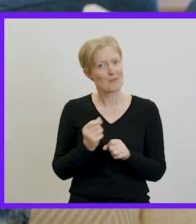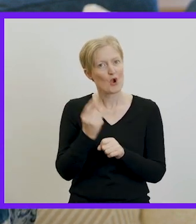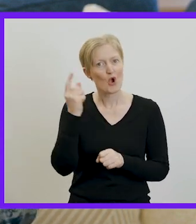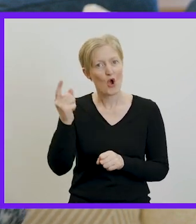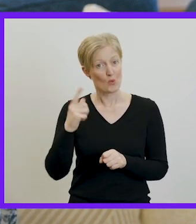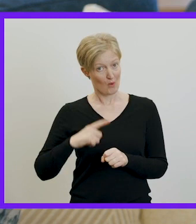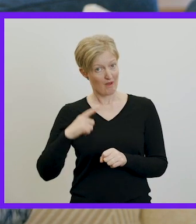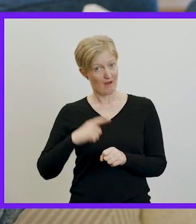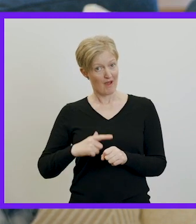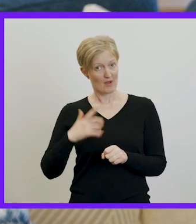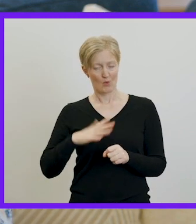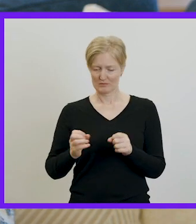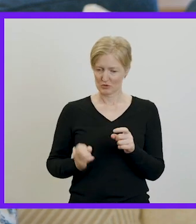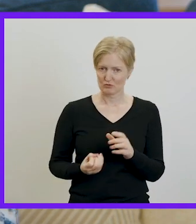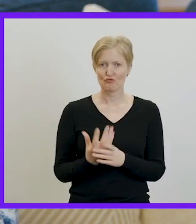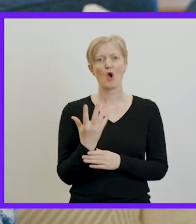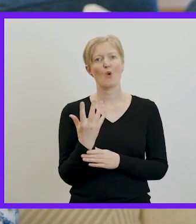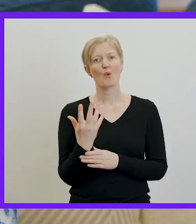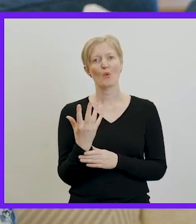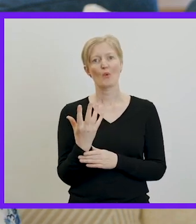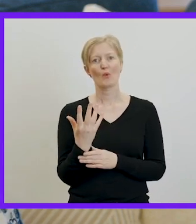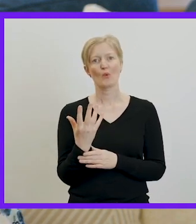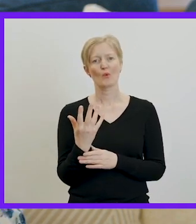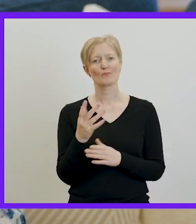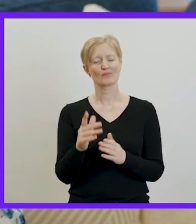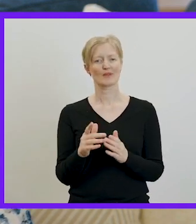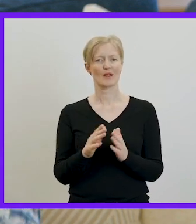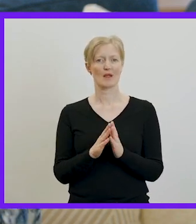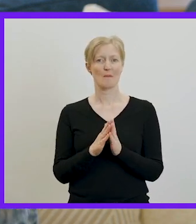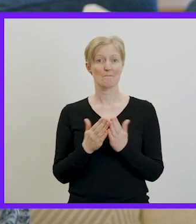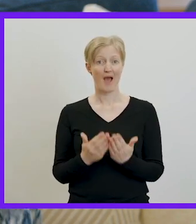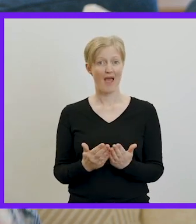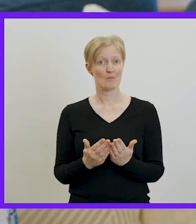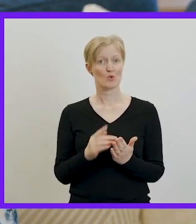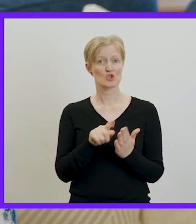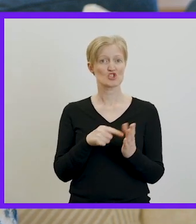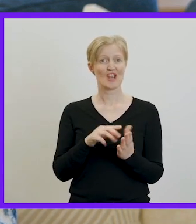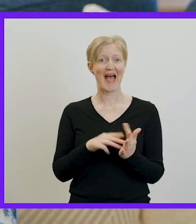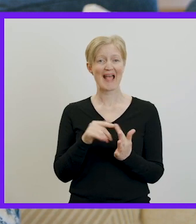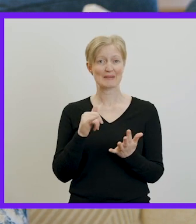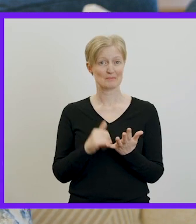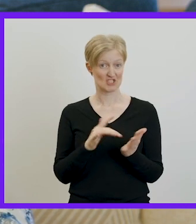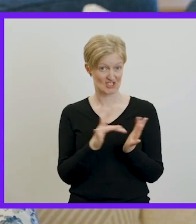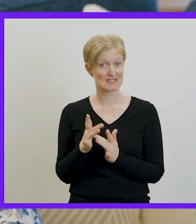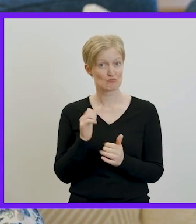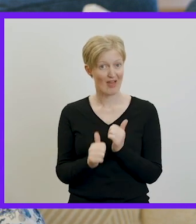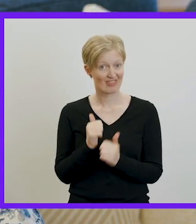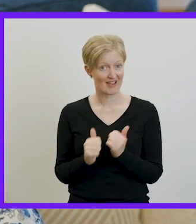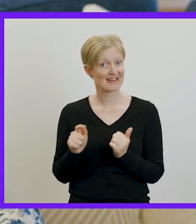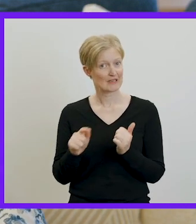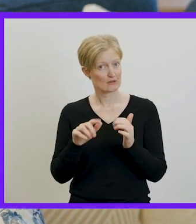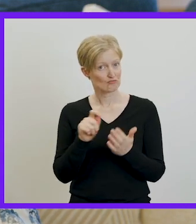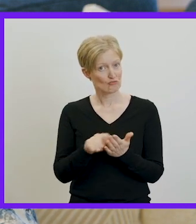is God helping us to grow. Listen to these words from the brother of Jesus called James in